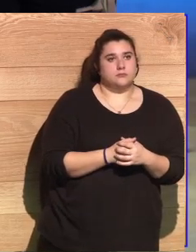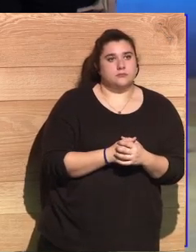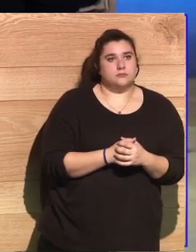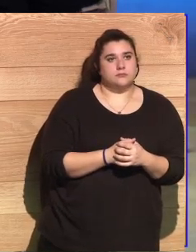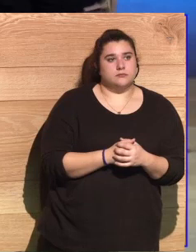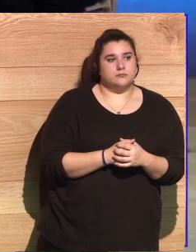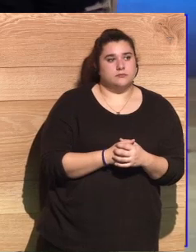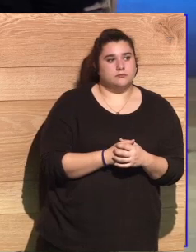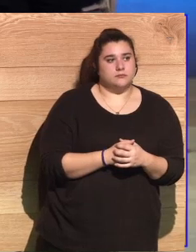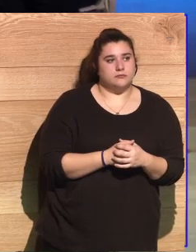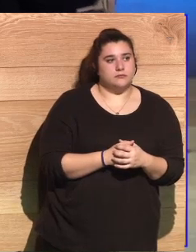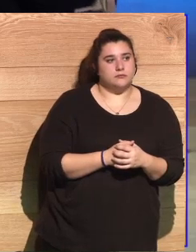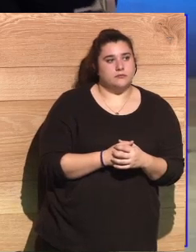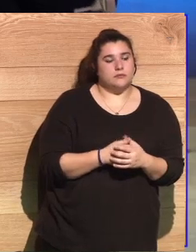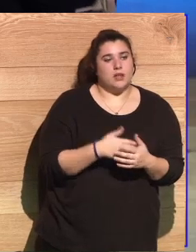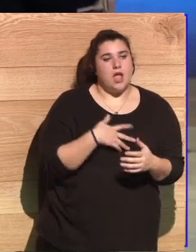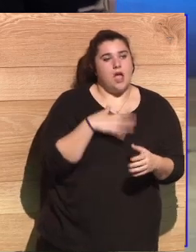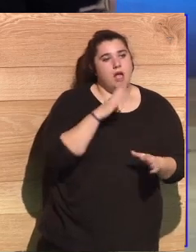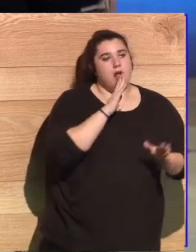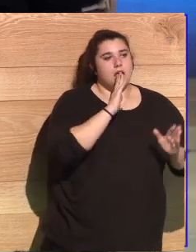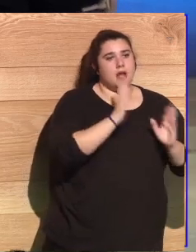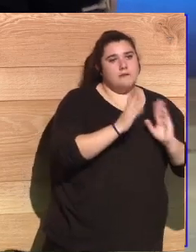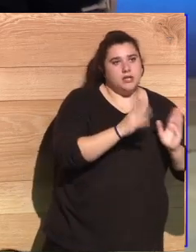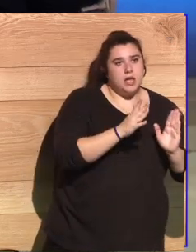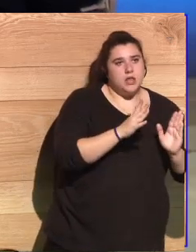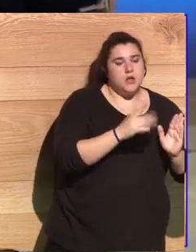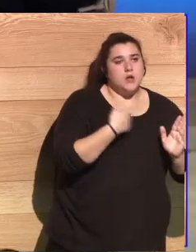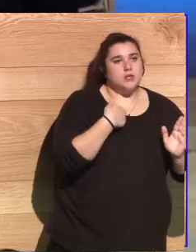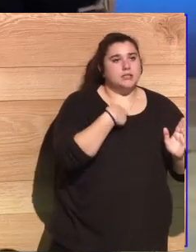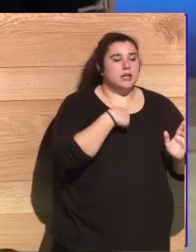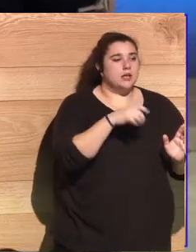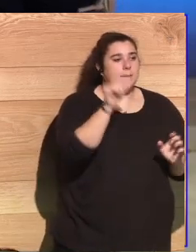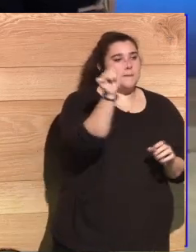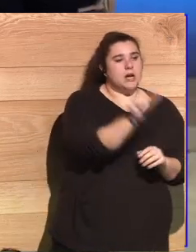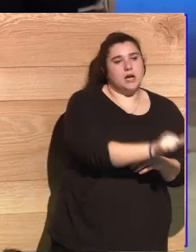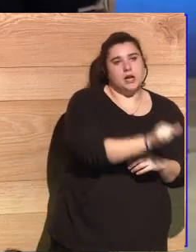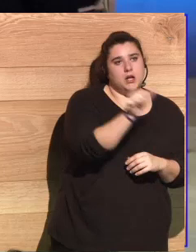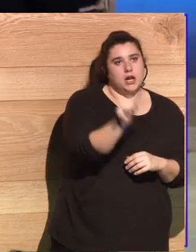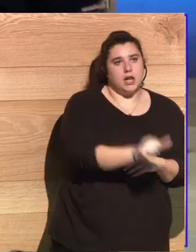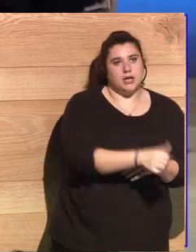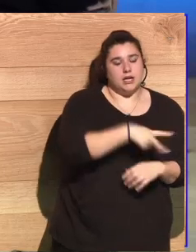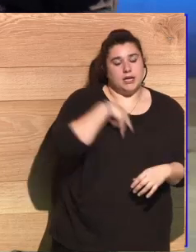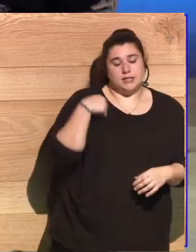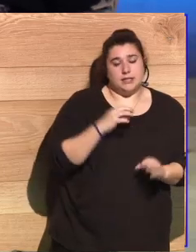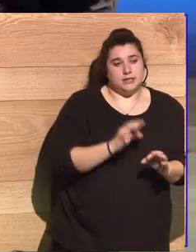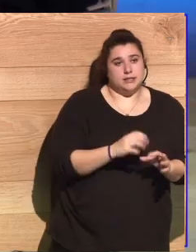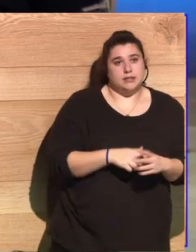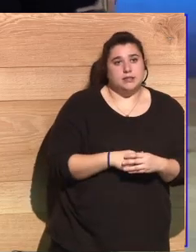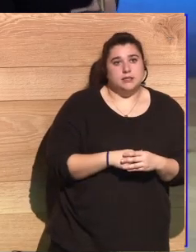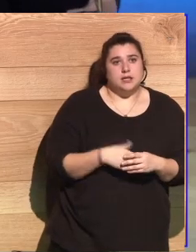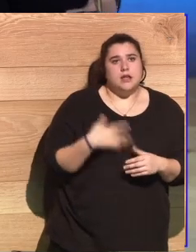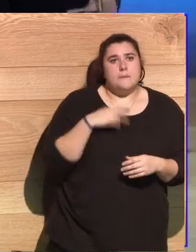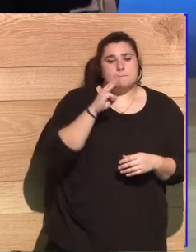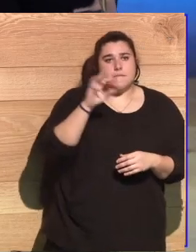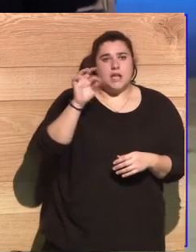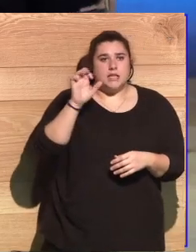doesn't want to watch it. And about rehab, well, movies do not deal with that, generally